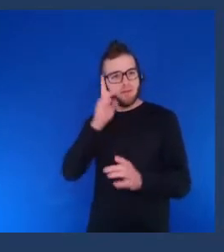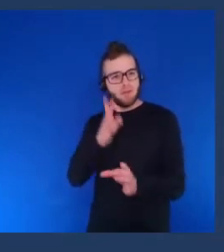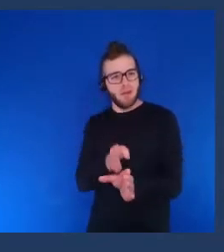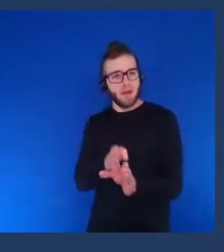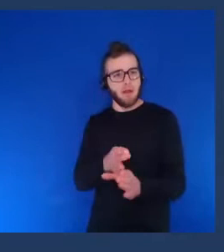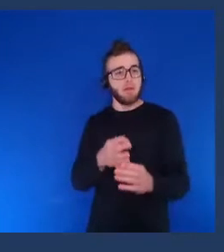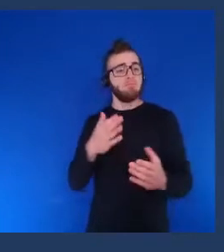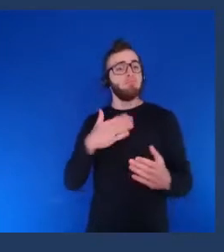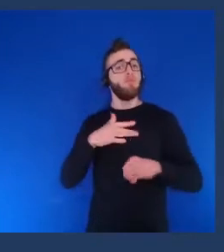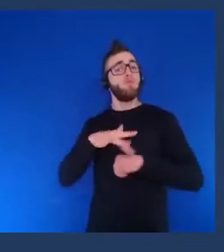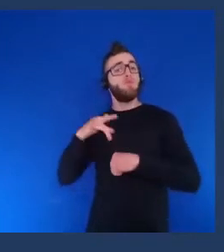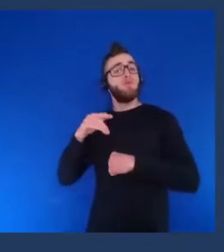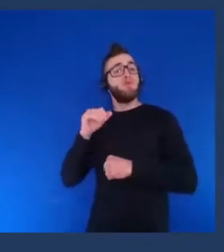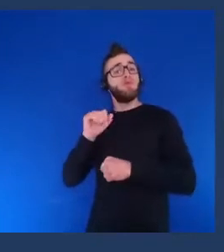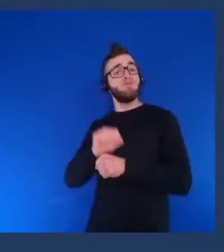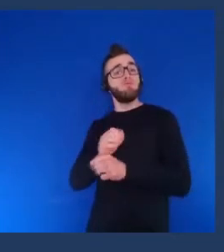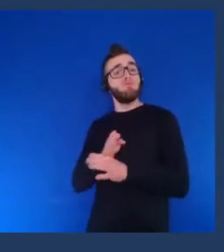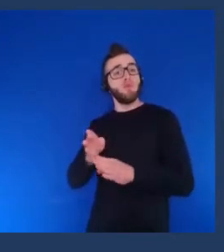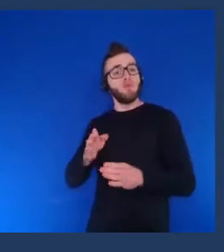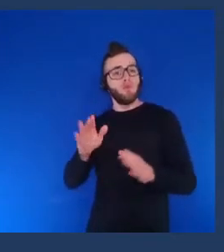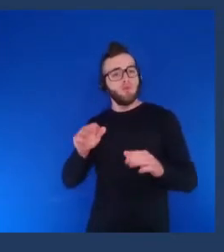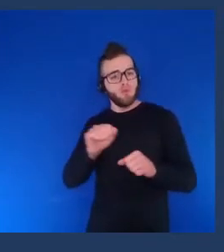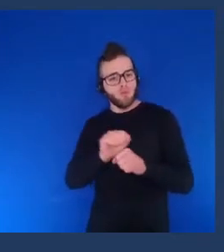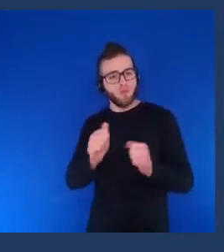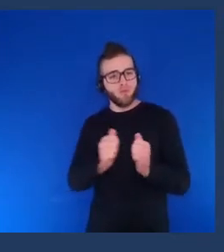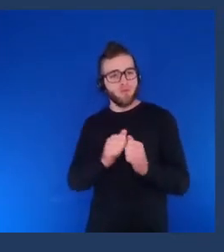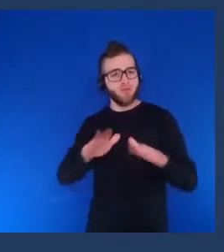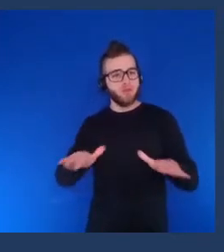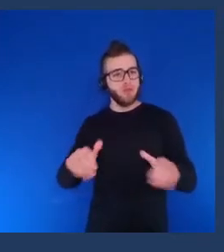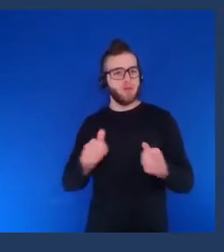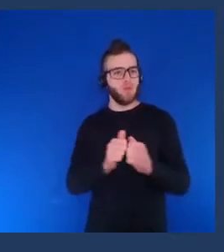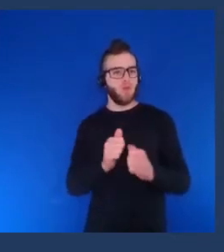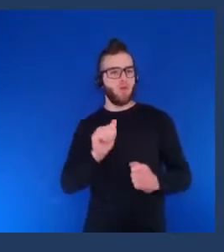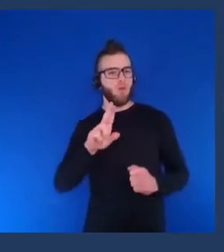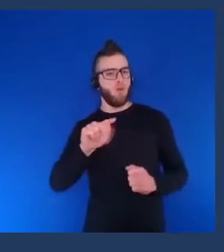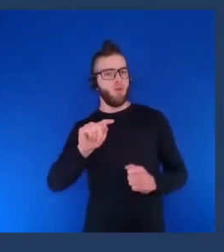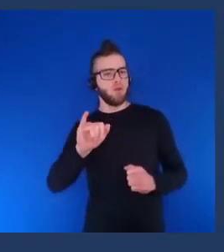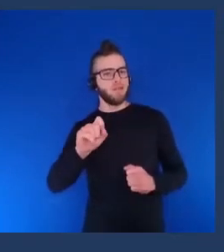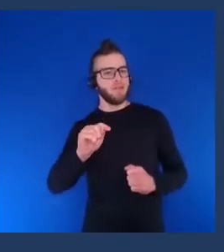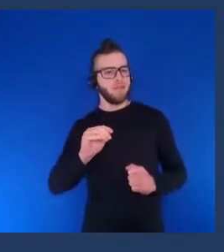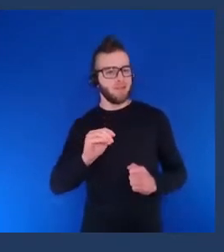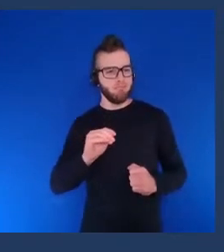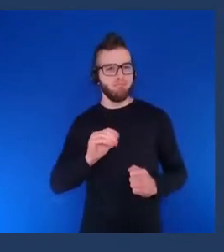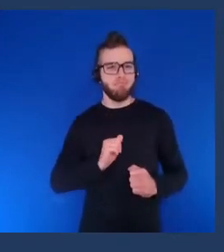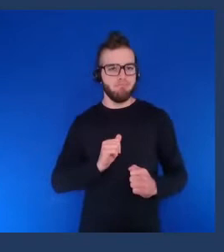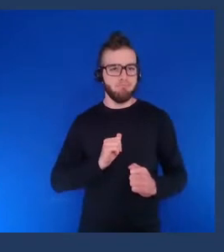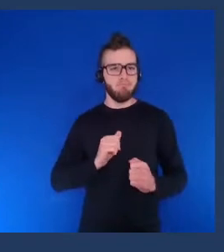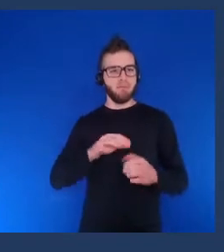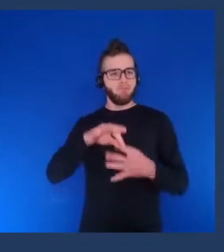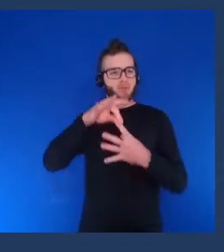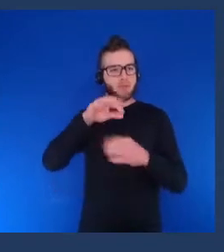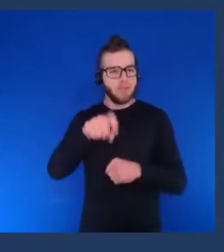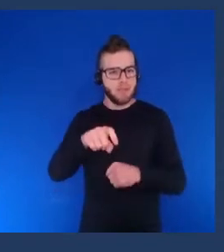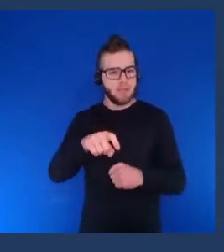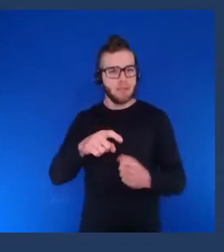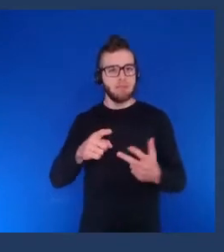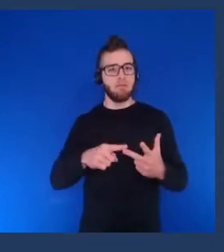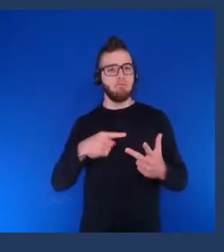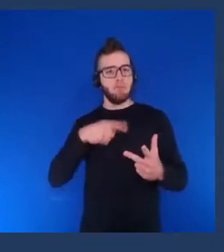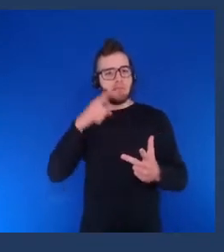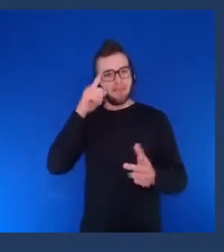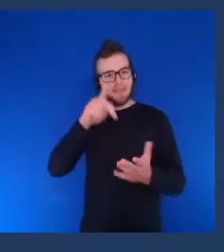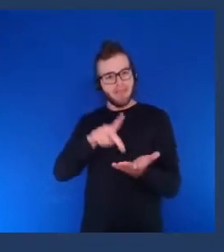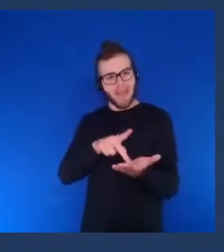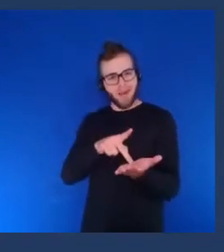with autism, children with special needs. I was a counselor in a psychiatric hospital for a while. And so in some